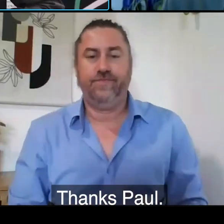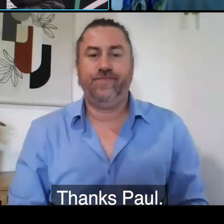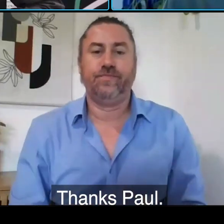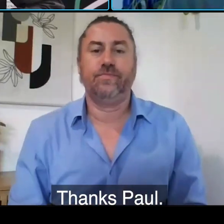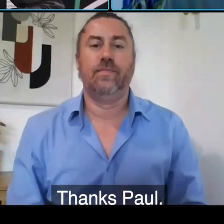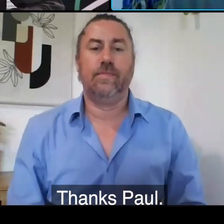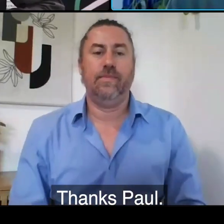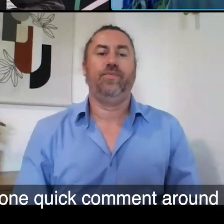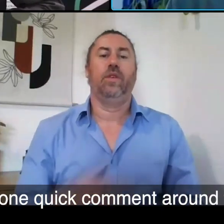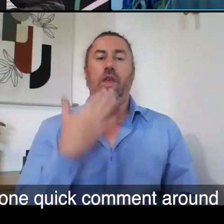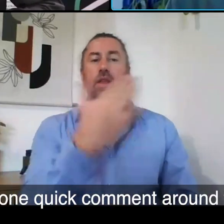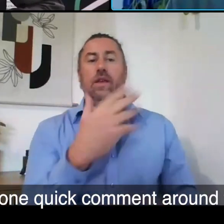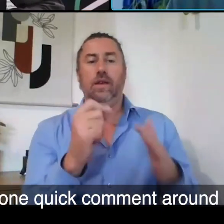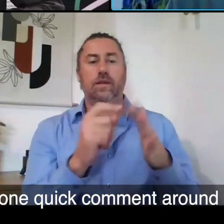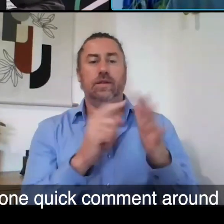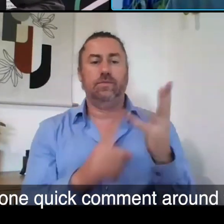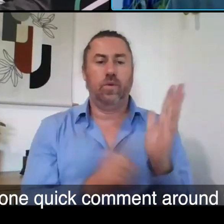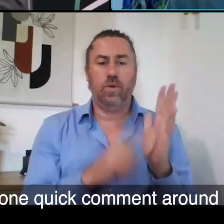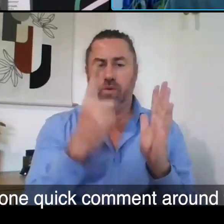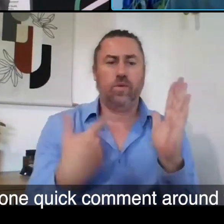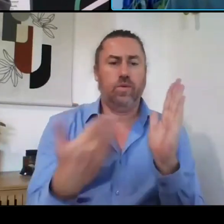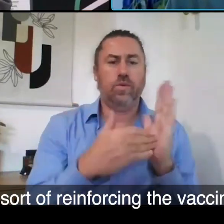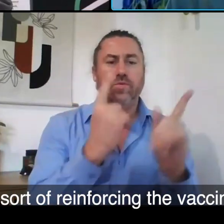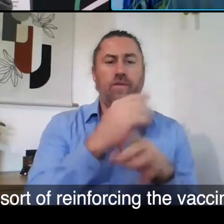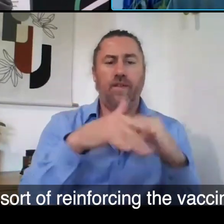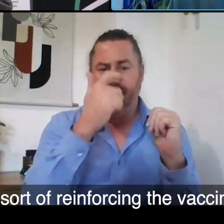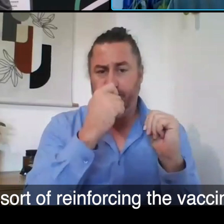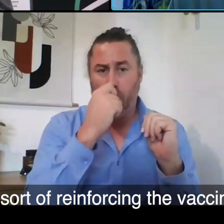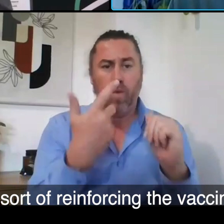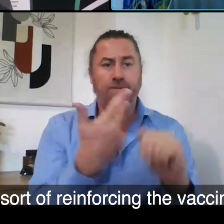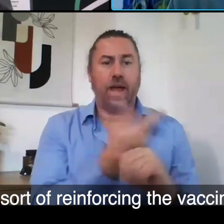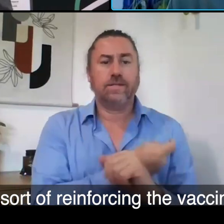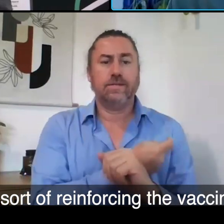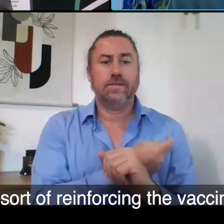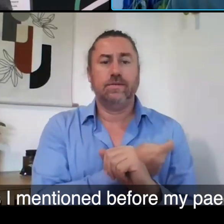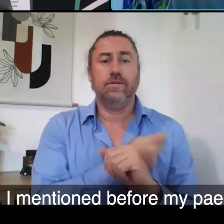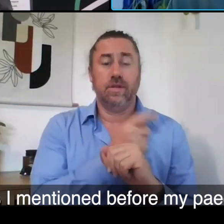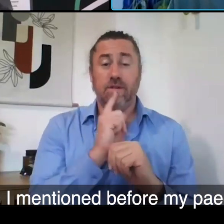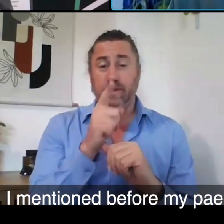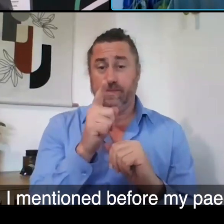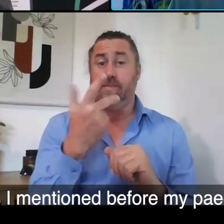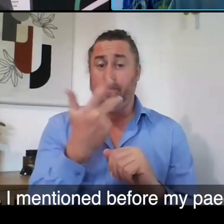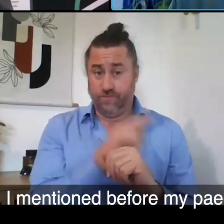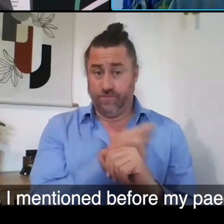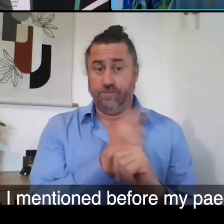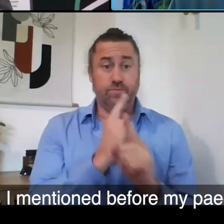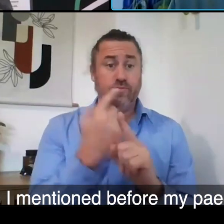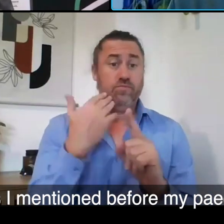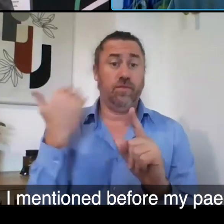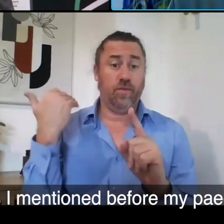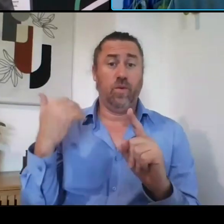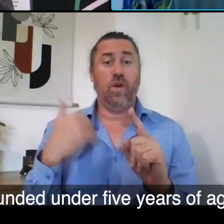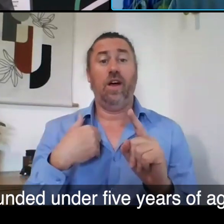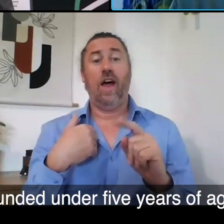thanks, Paul. Maybe just one quick comment around flu vaccine. I think that sort of reinforcing the vaccination, particularly, as I mentioned before, my